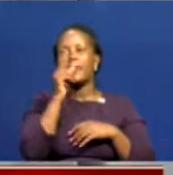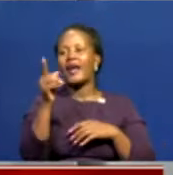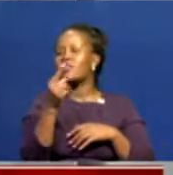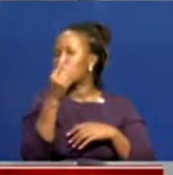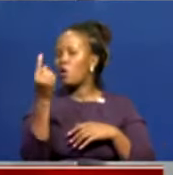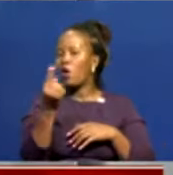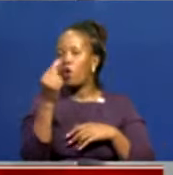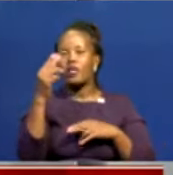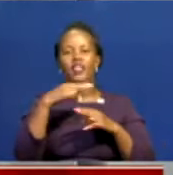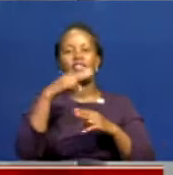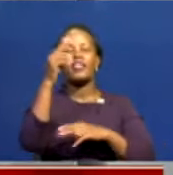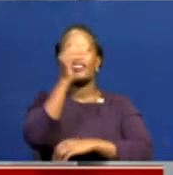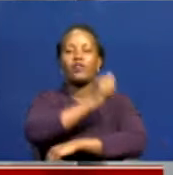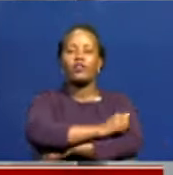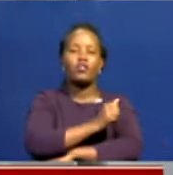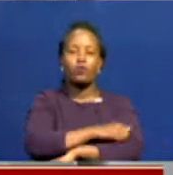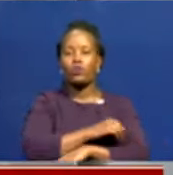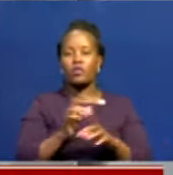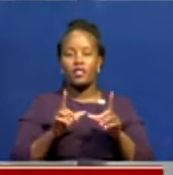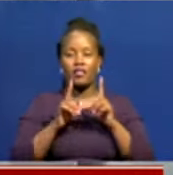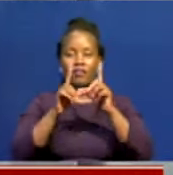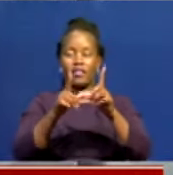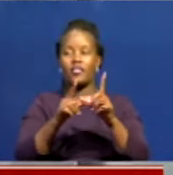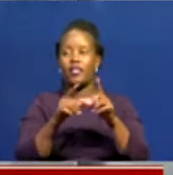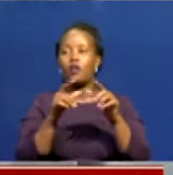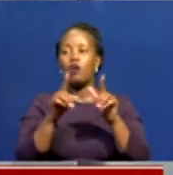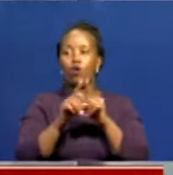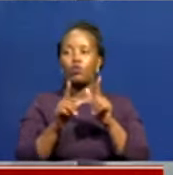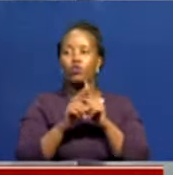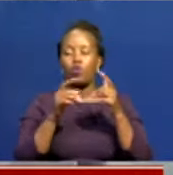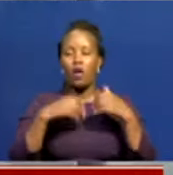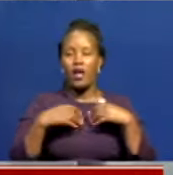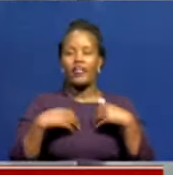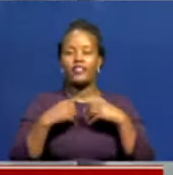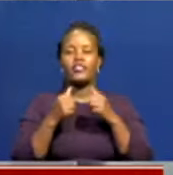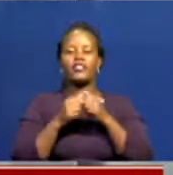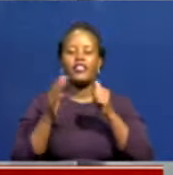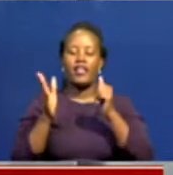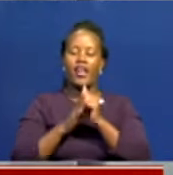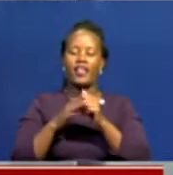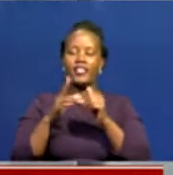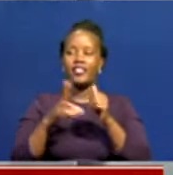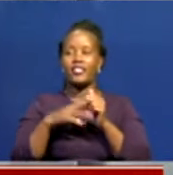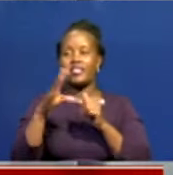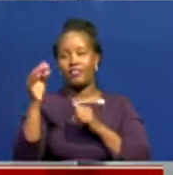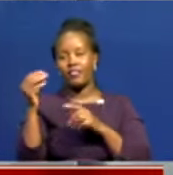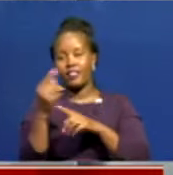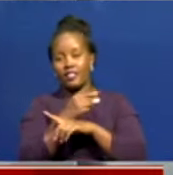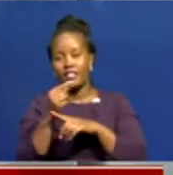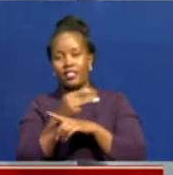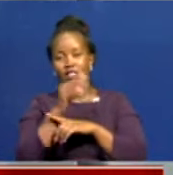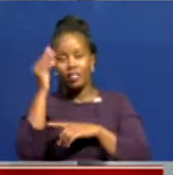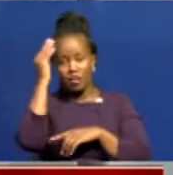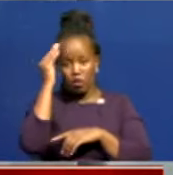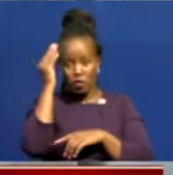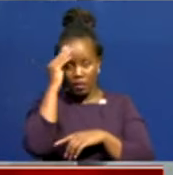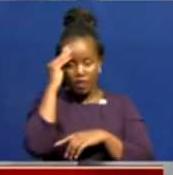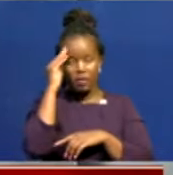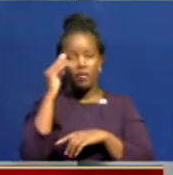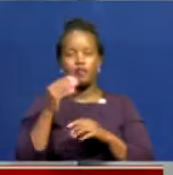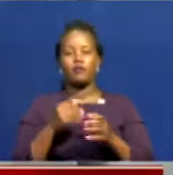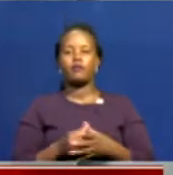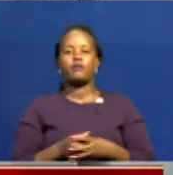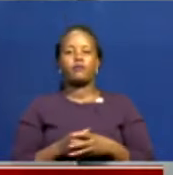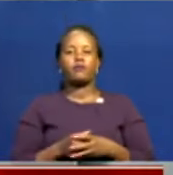before he joined the government and sat for the 1970 Administrative Officers course at the Kenya Institute of